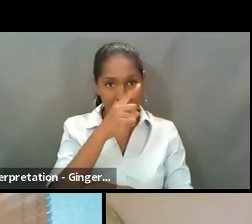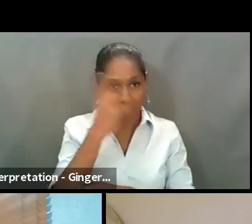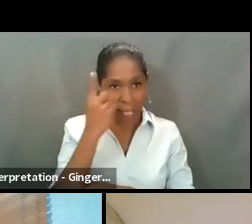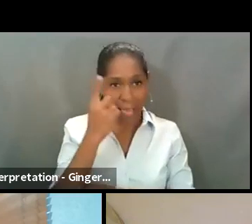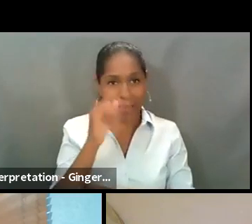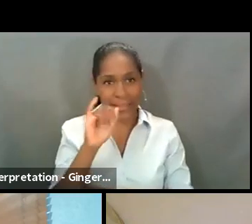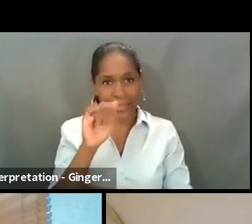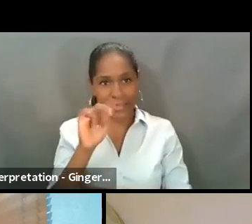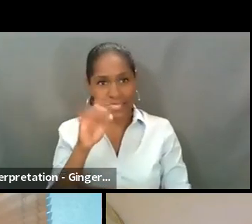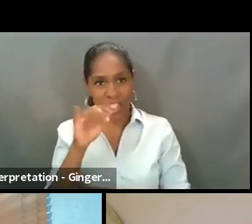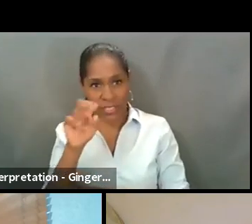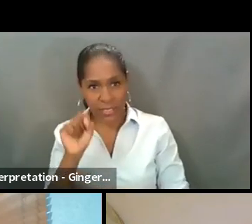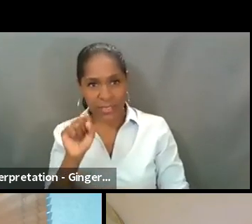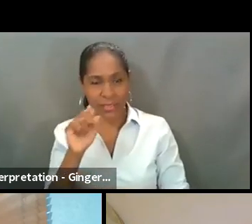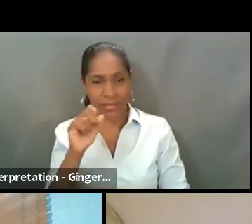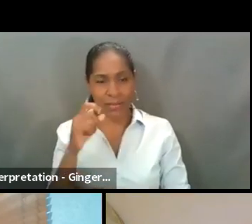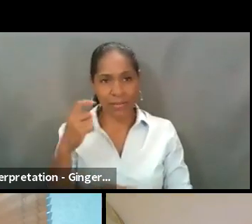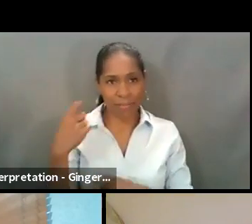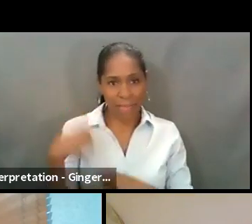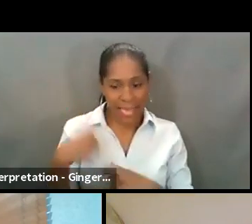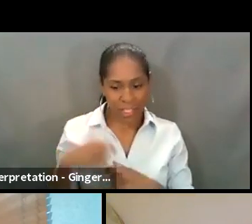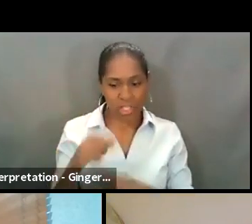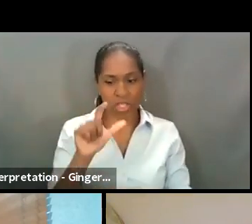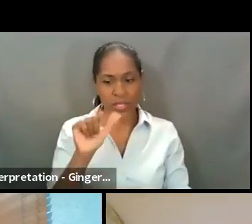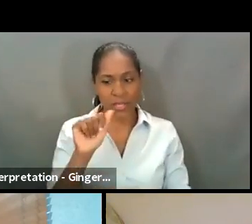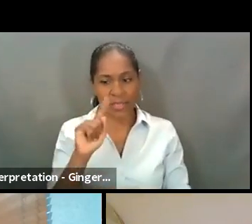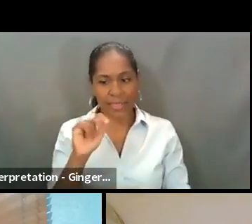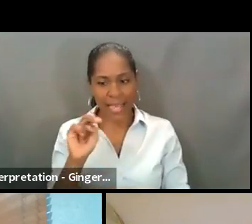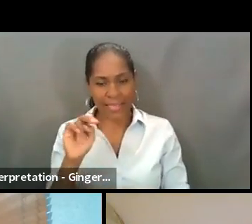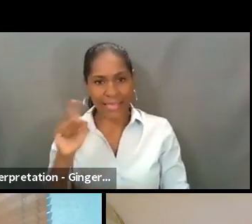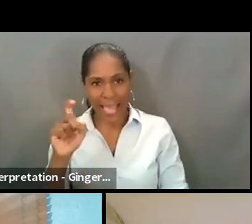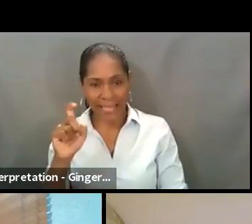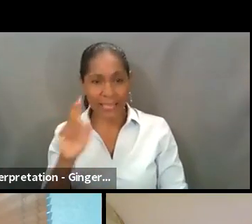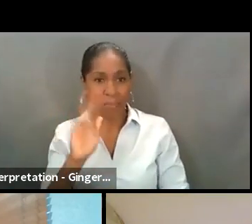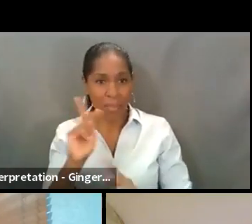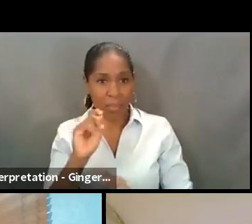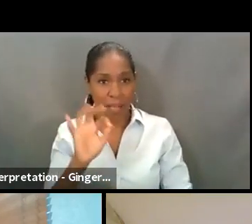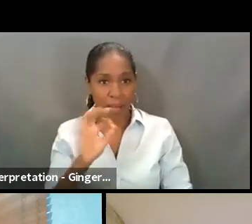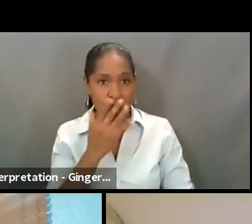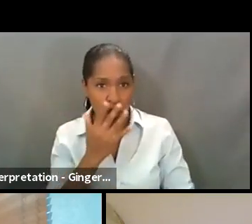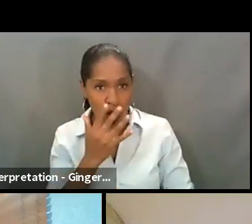Indigenous, Hispanic, Latinx, any people of color,